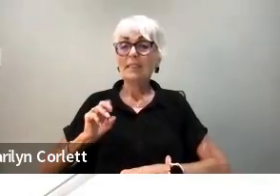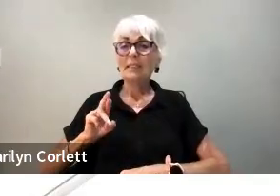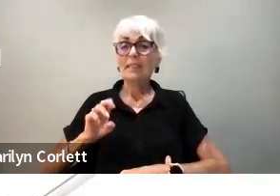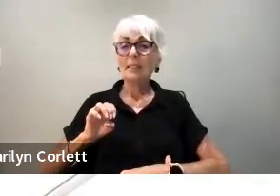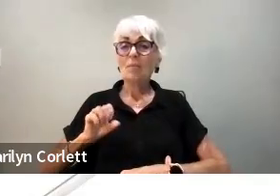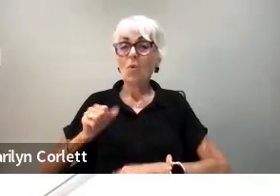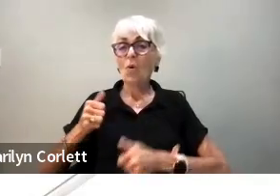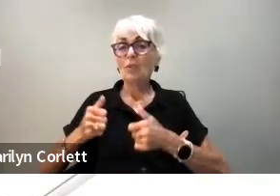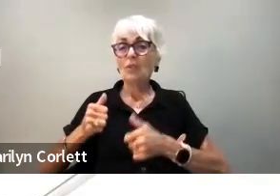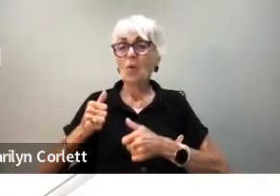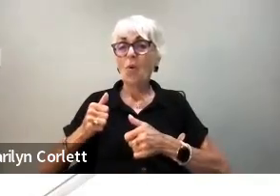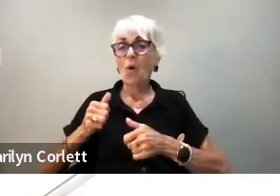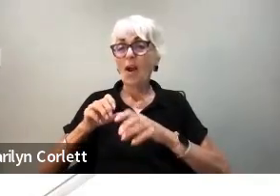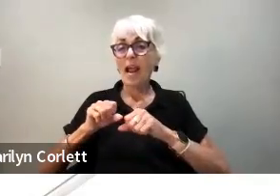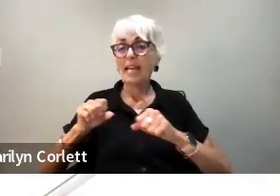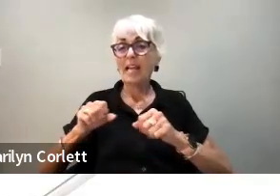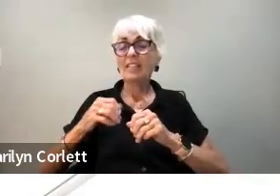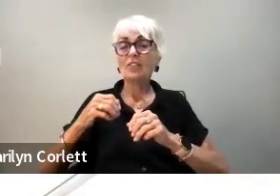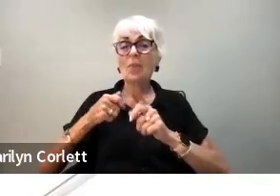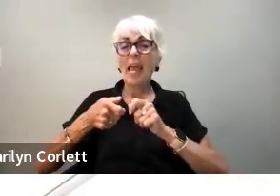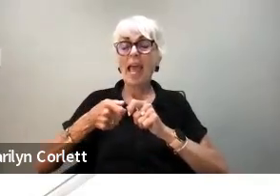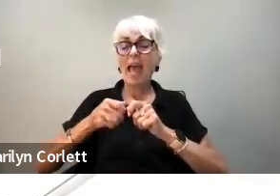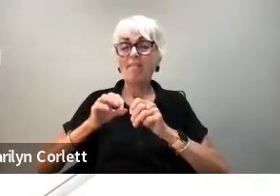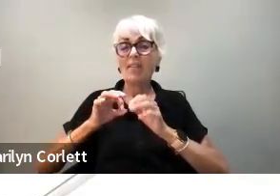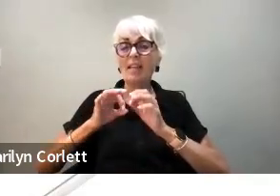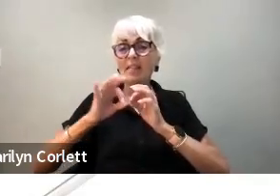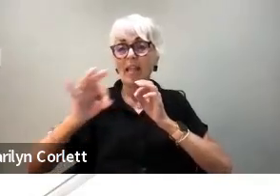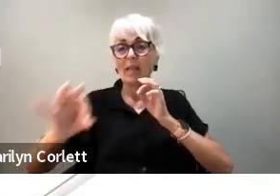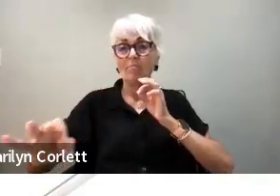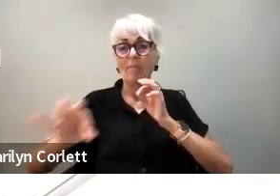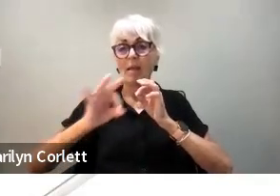have a rubber, non-slip rubber handle on them.